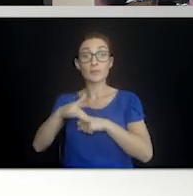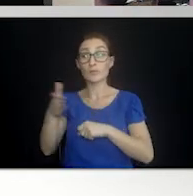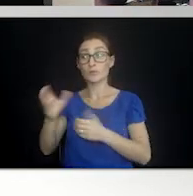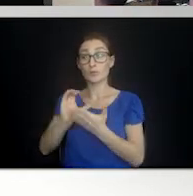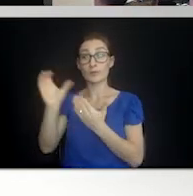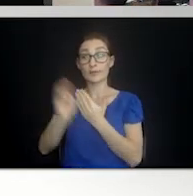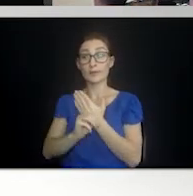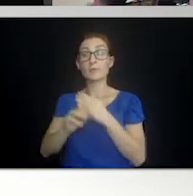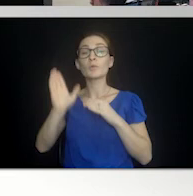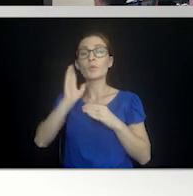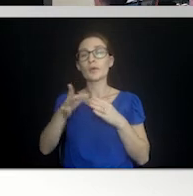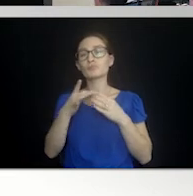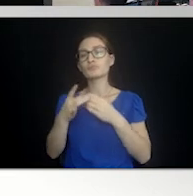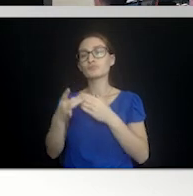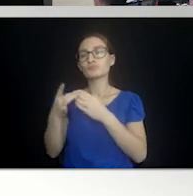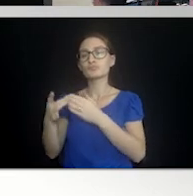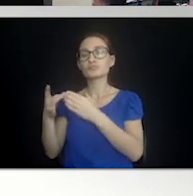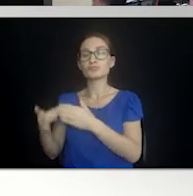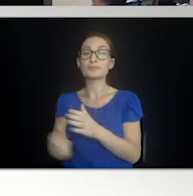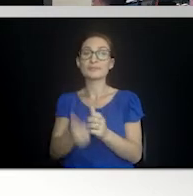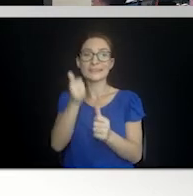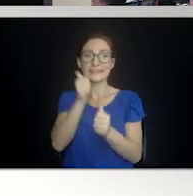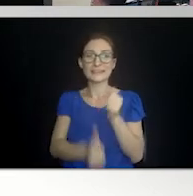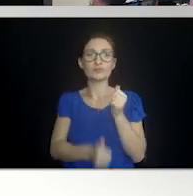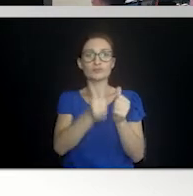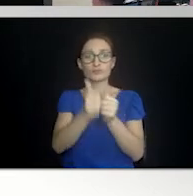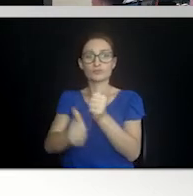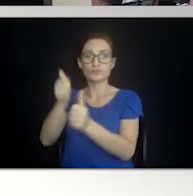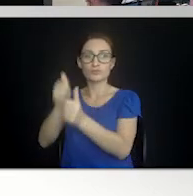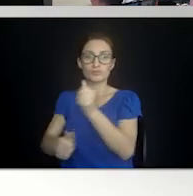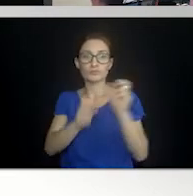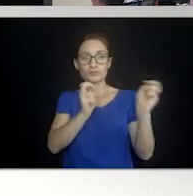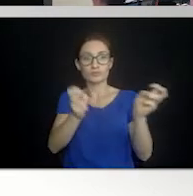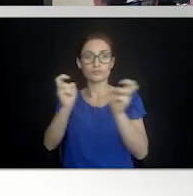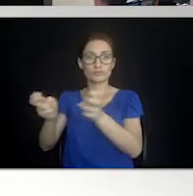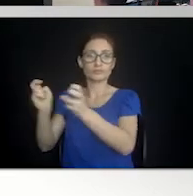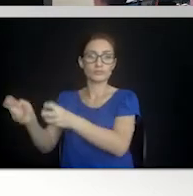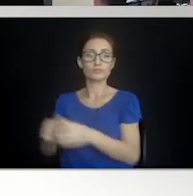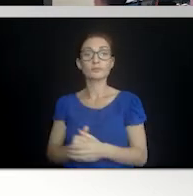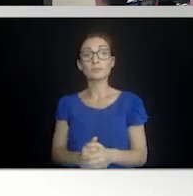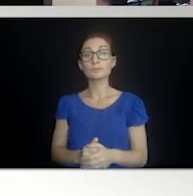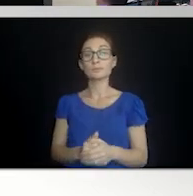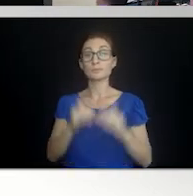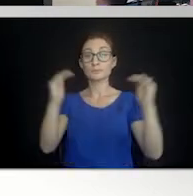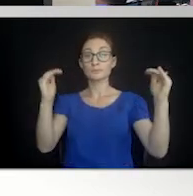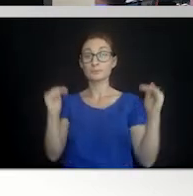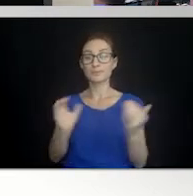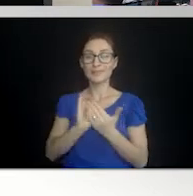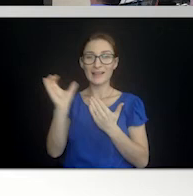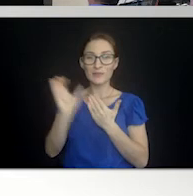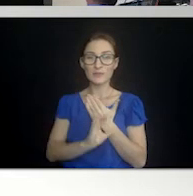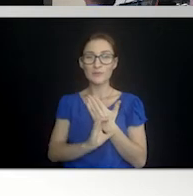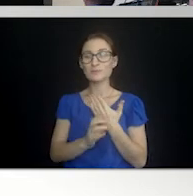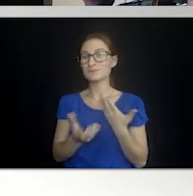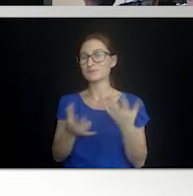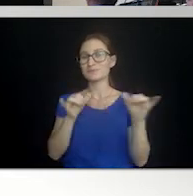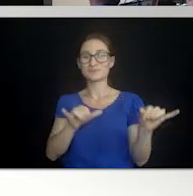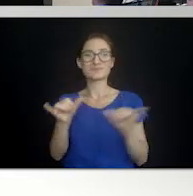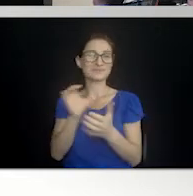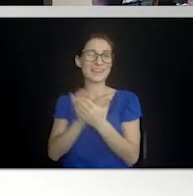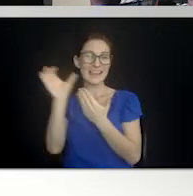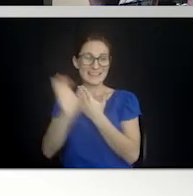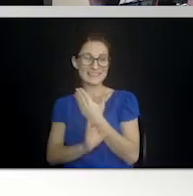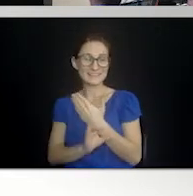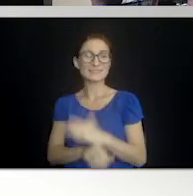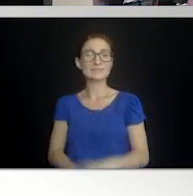curriculum that walks you through each piece of the MyHana solution. Next up is your calendar, and that's just what it